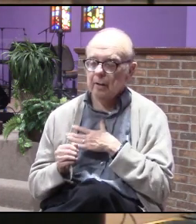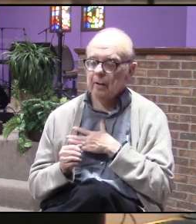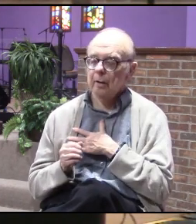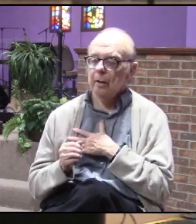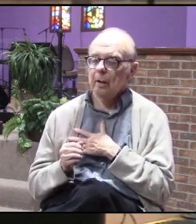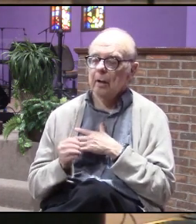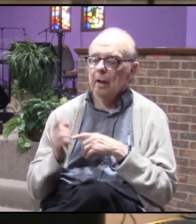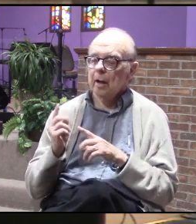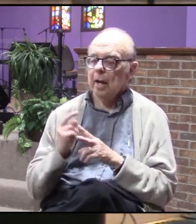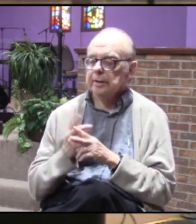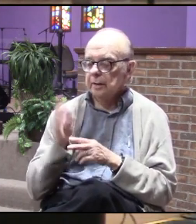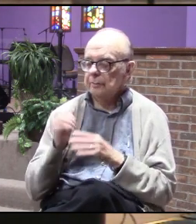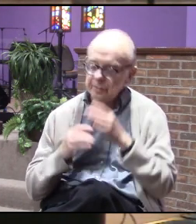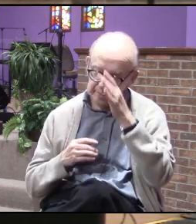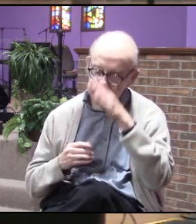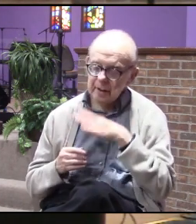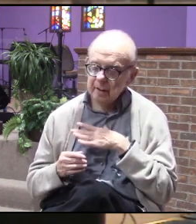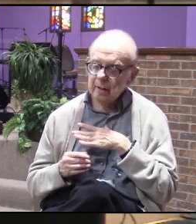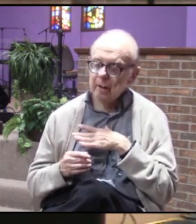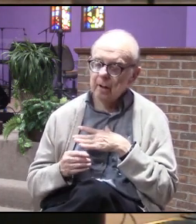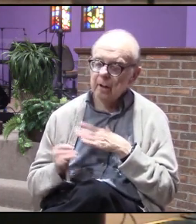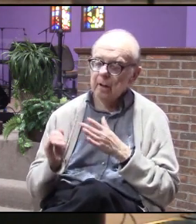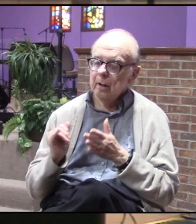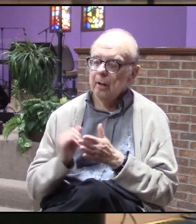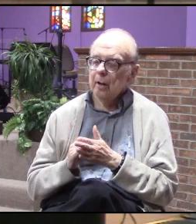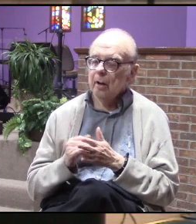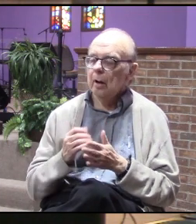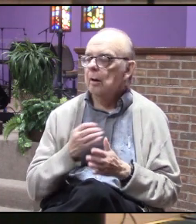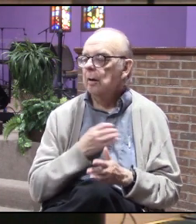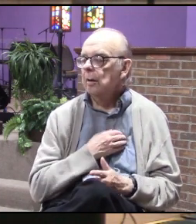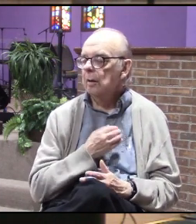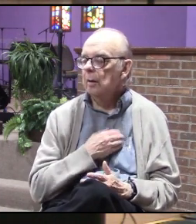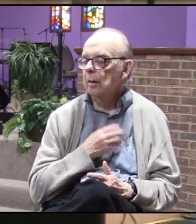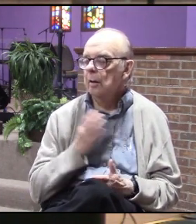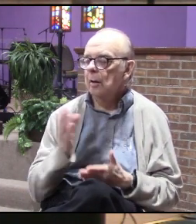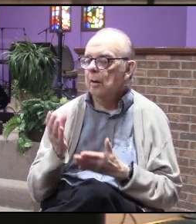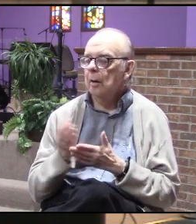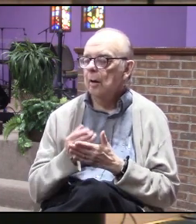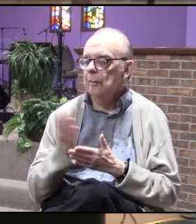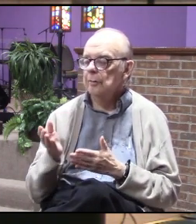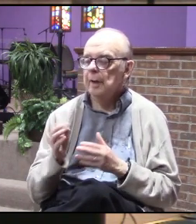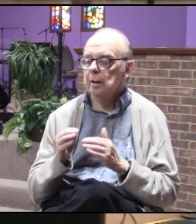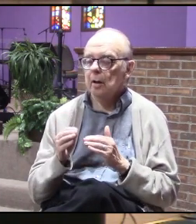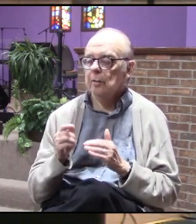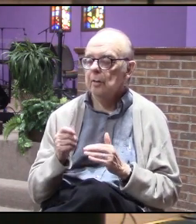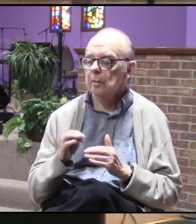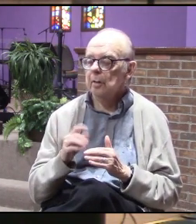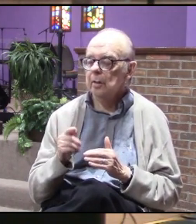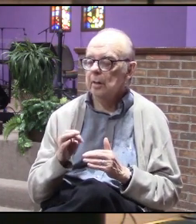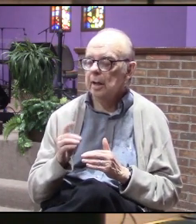I care for this man." So this is what the officer offered this man on the ledge.